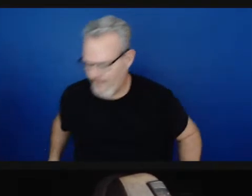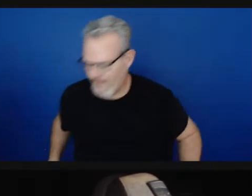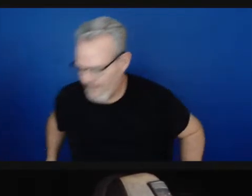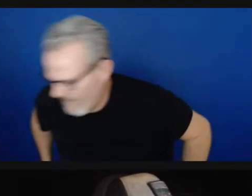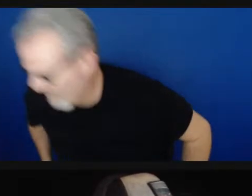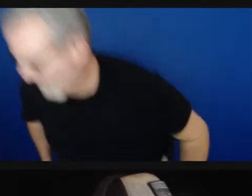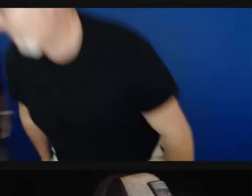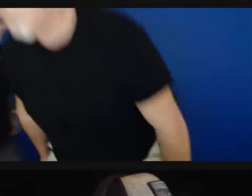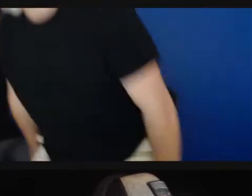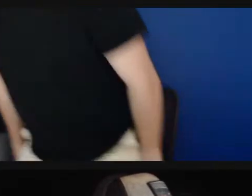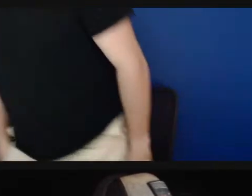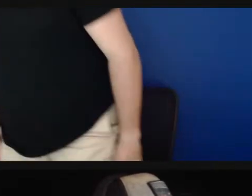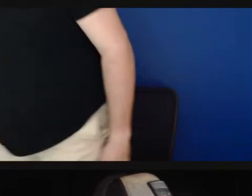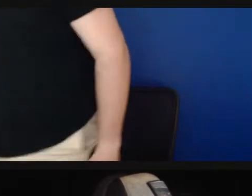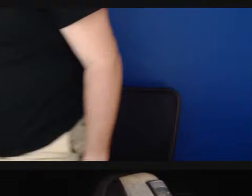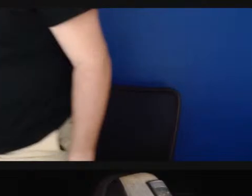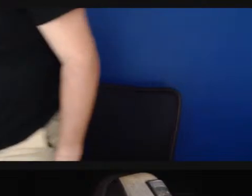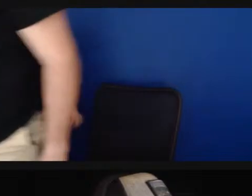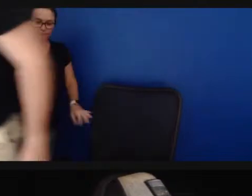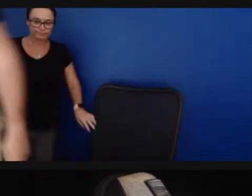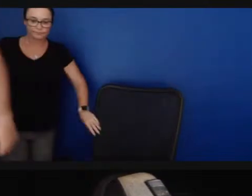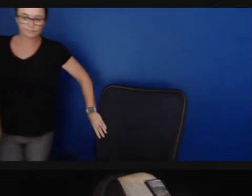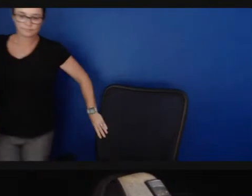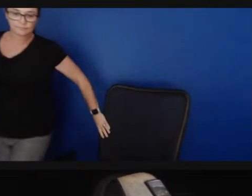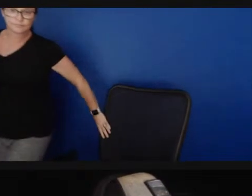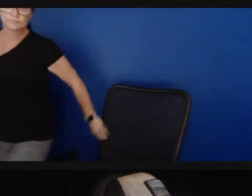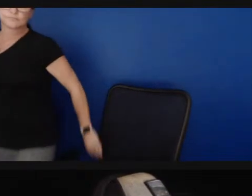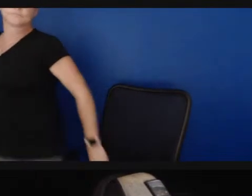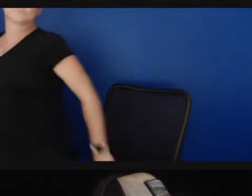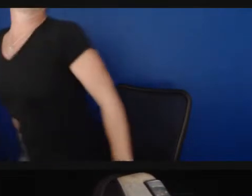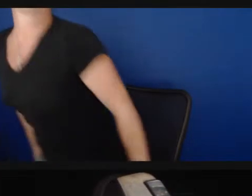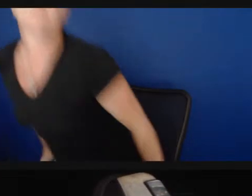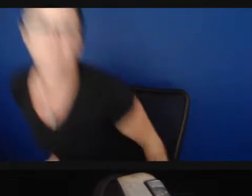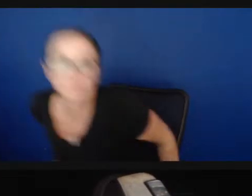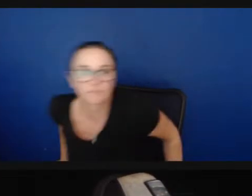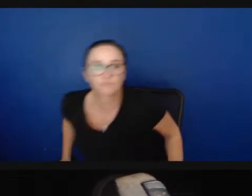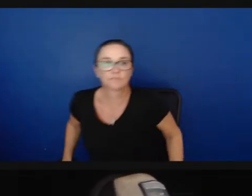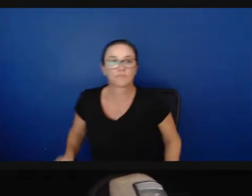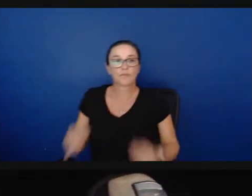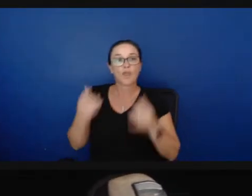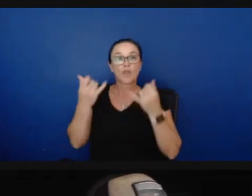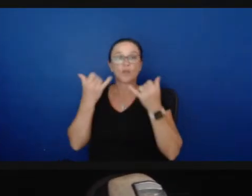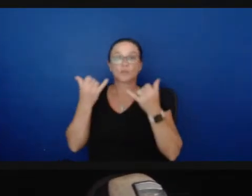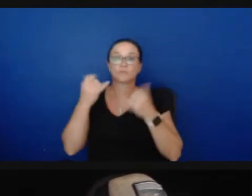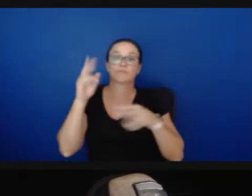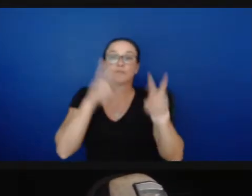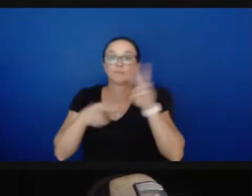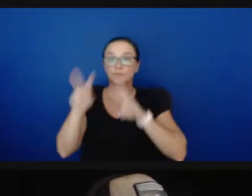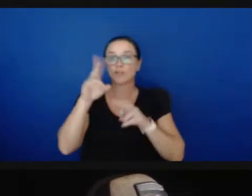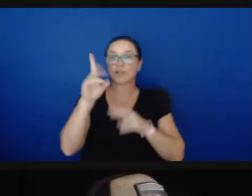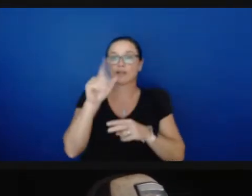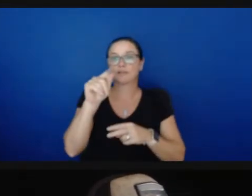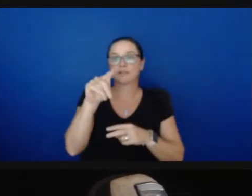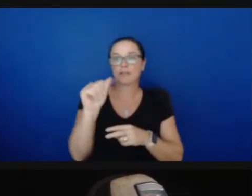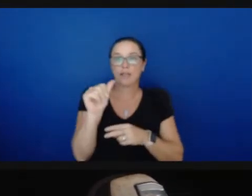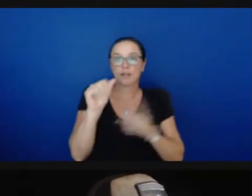Moving on to our data streams, we'll look at this by time segment this week.